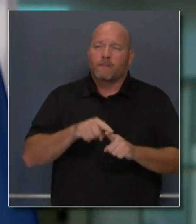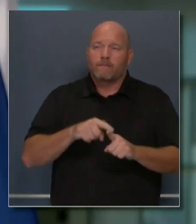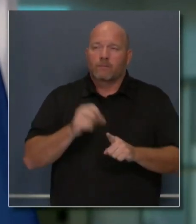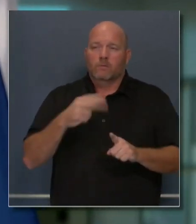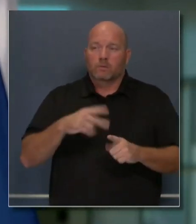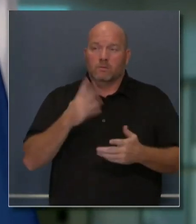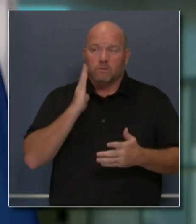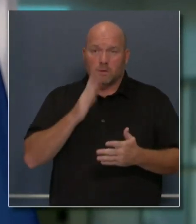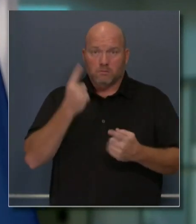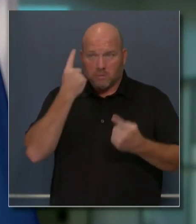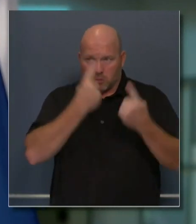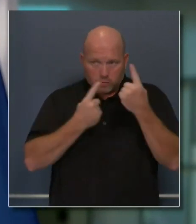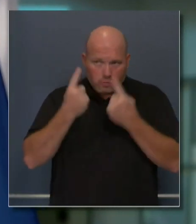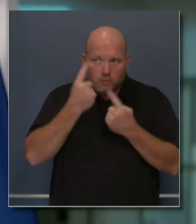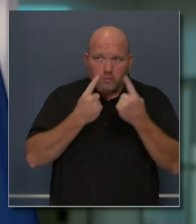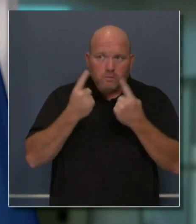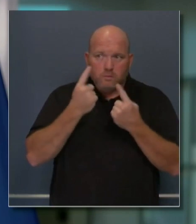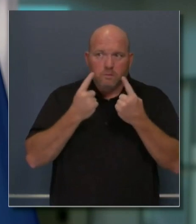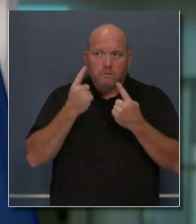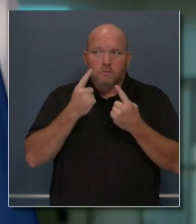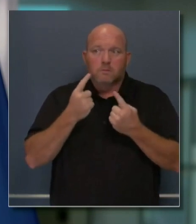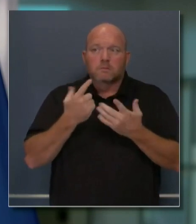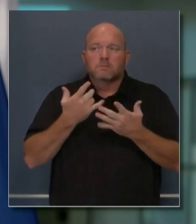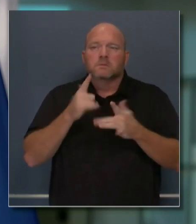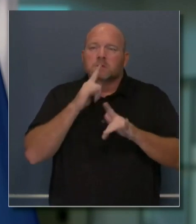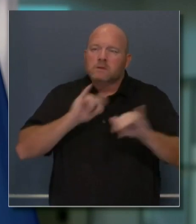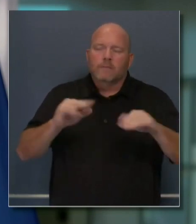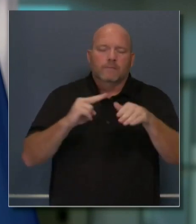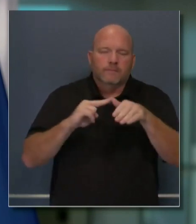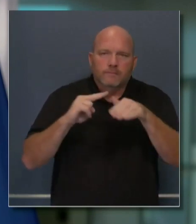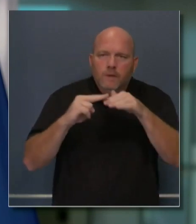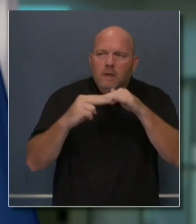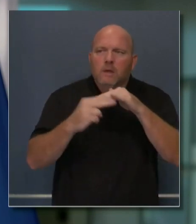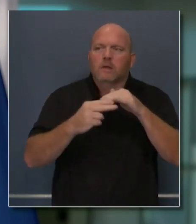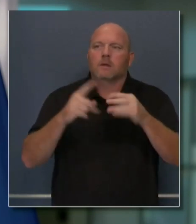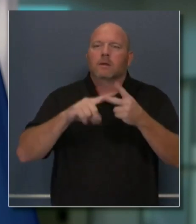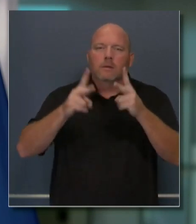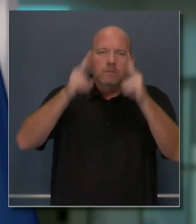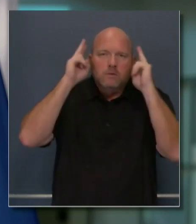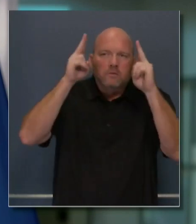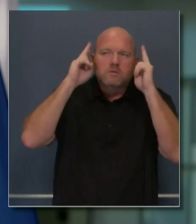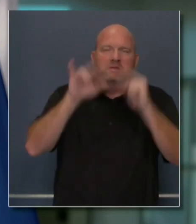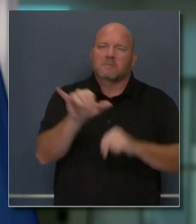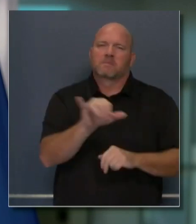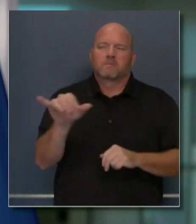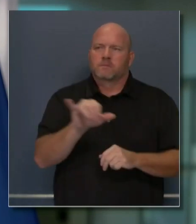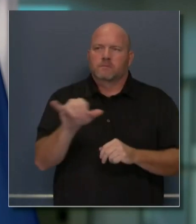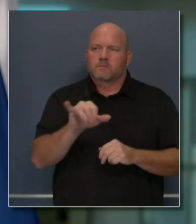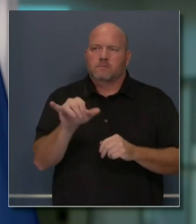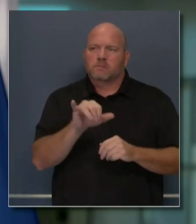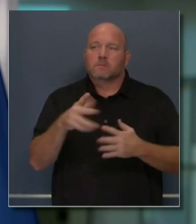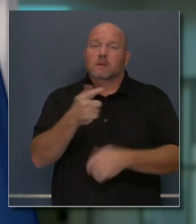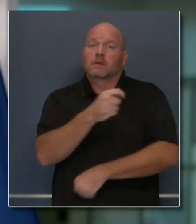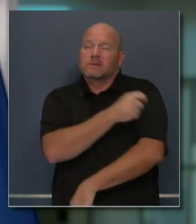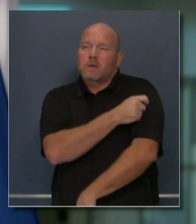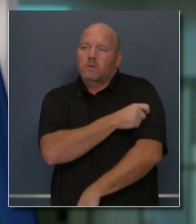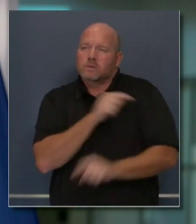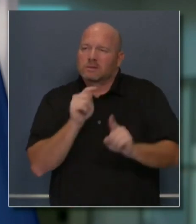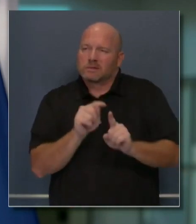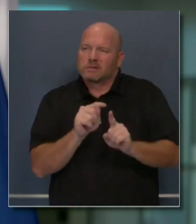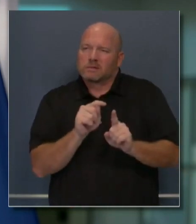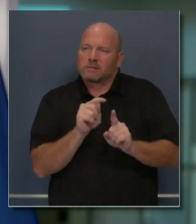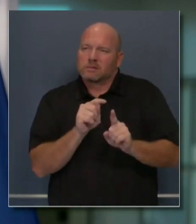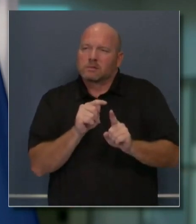considering, like we have with nail salons and barber shops, moving tattoo parlors into